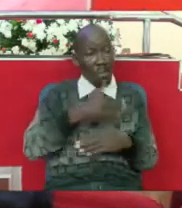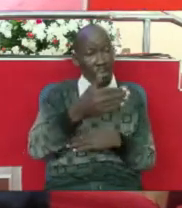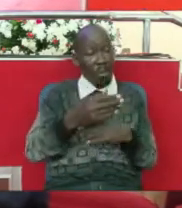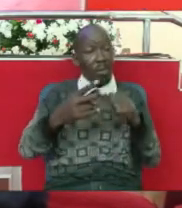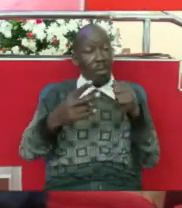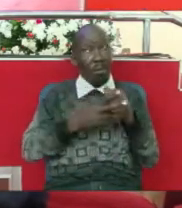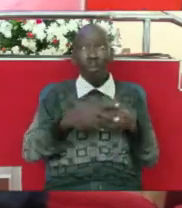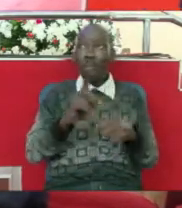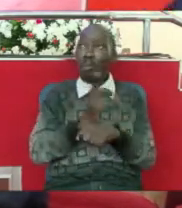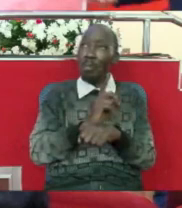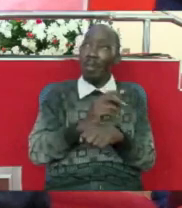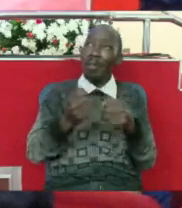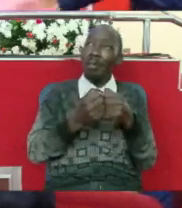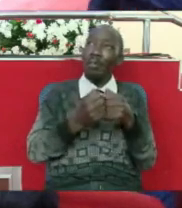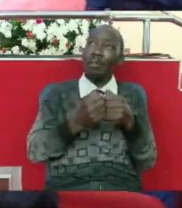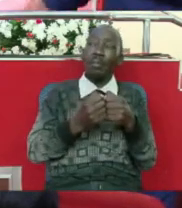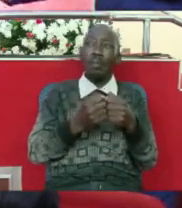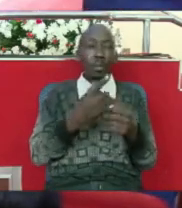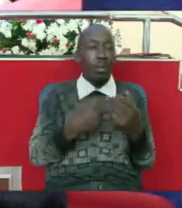and 10 seconds.